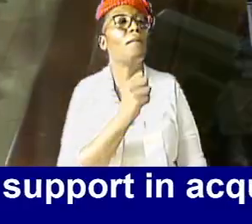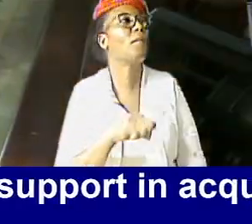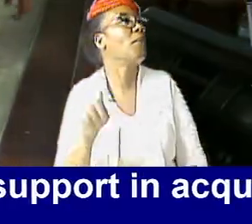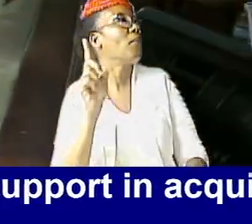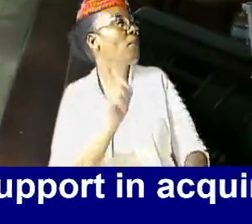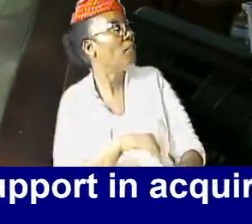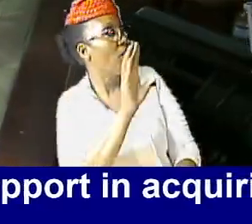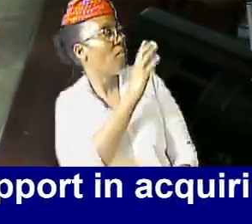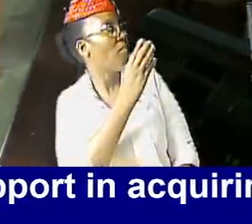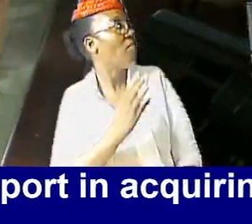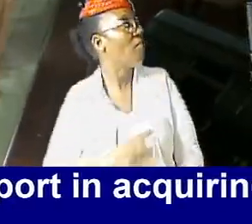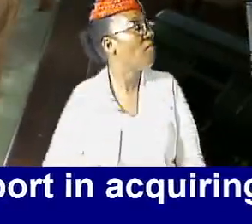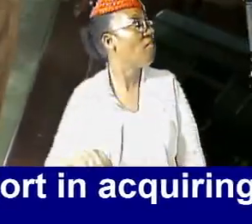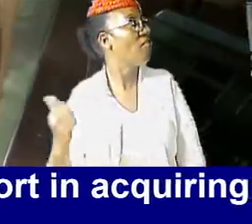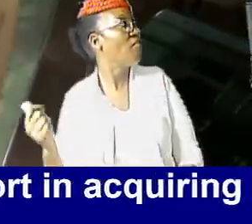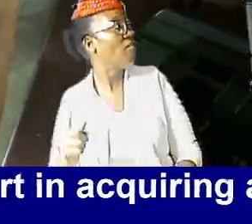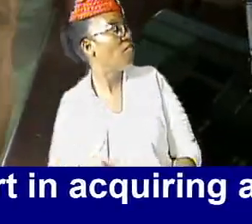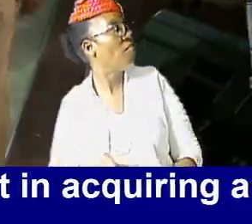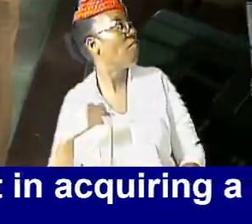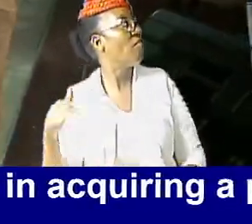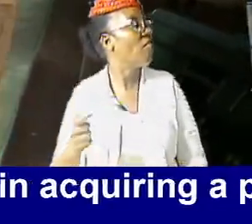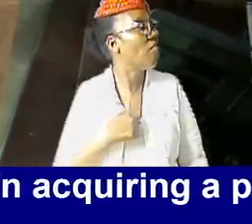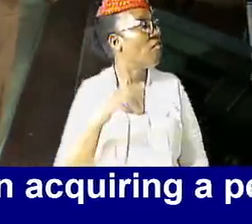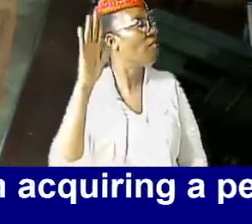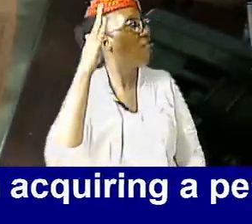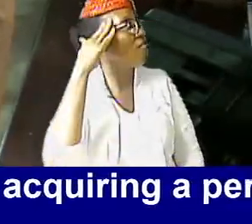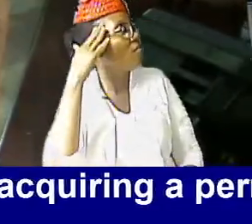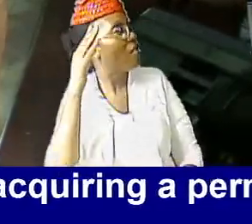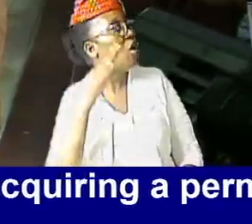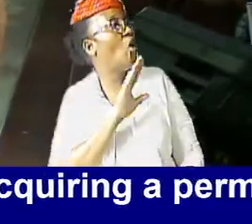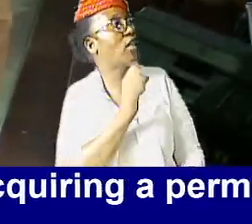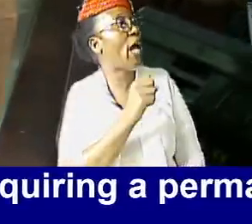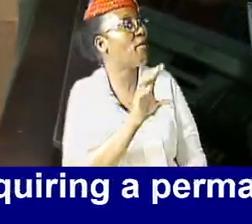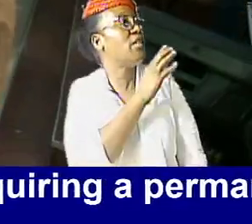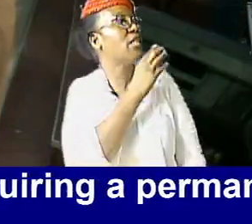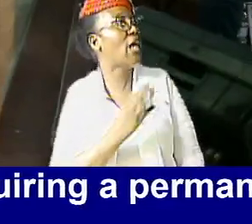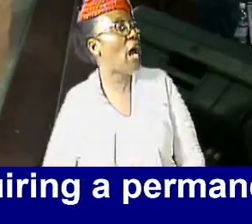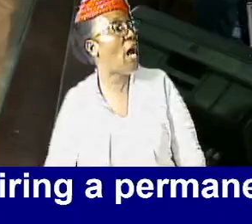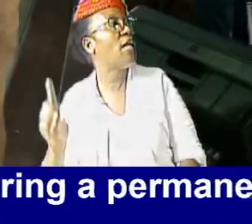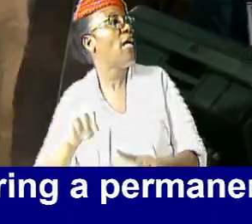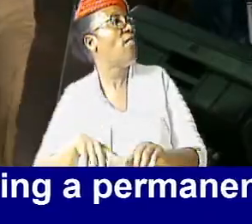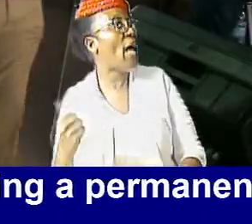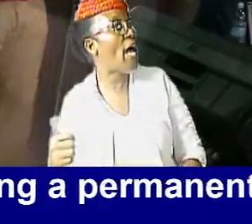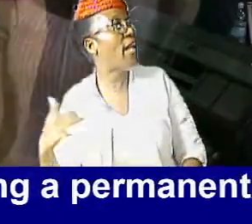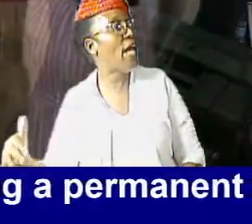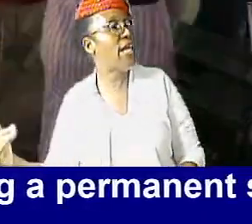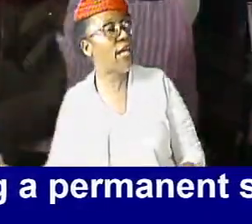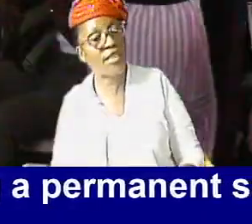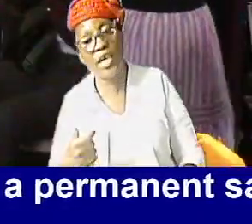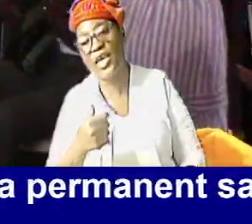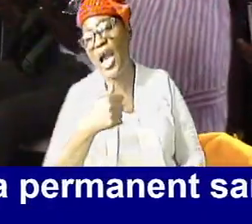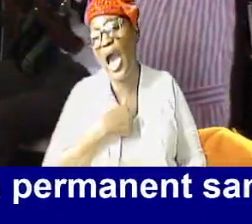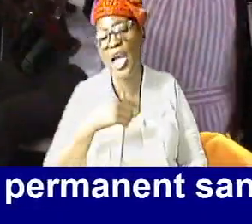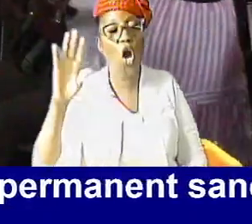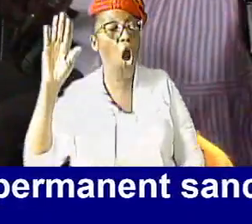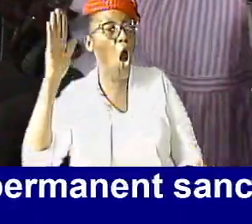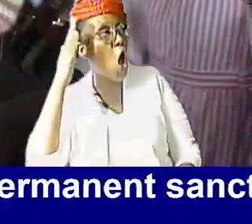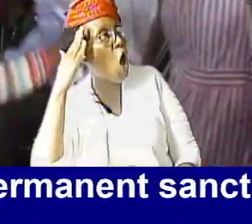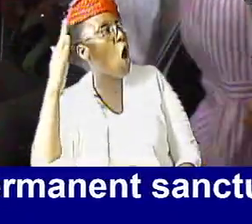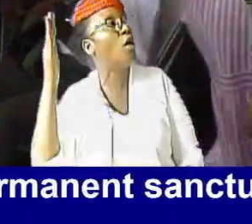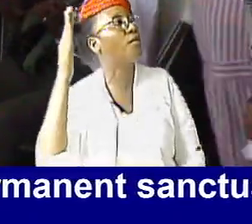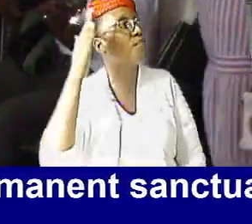Christian than anything I know. Said I'd rather be an old time Christian than anything